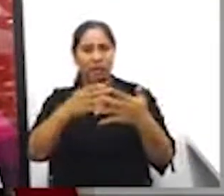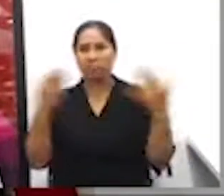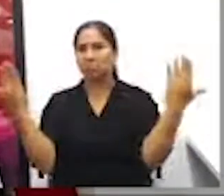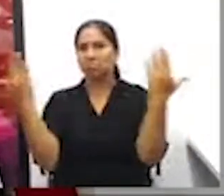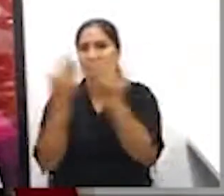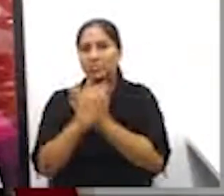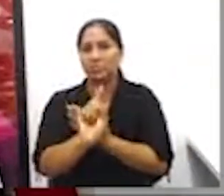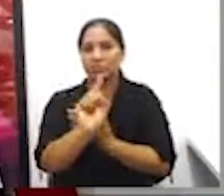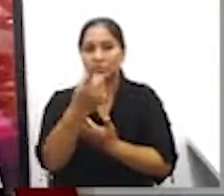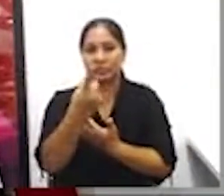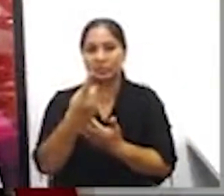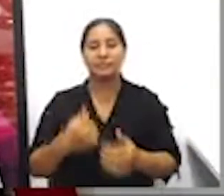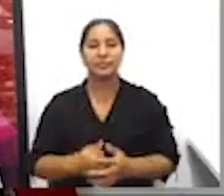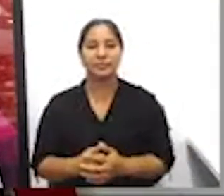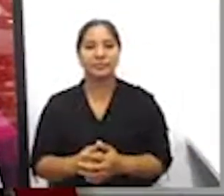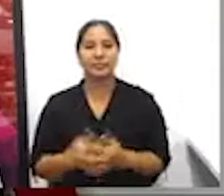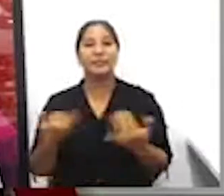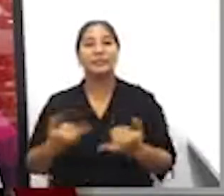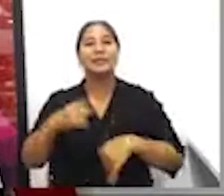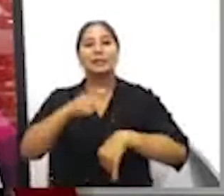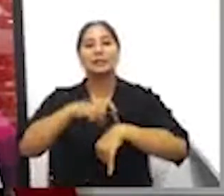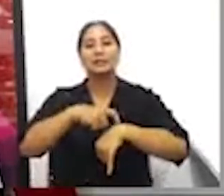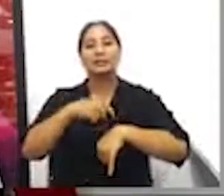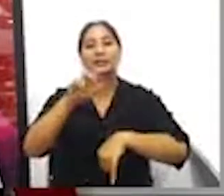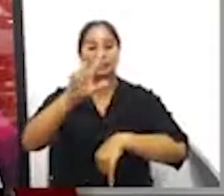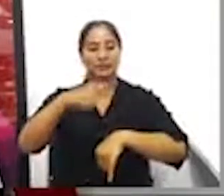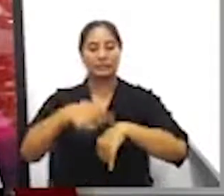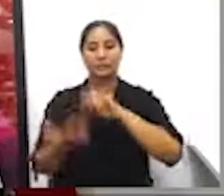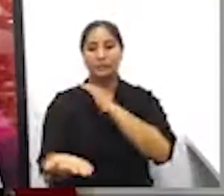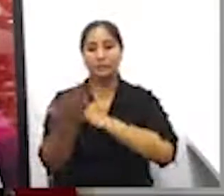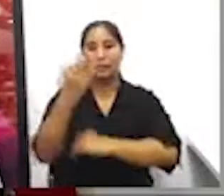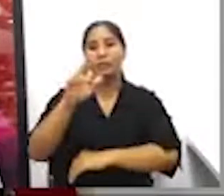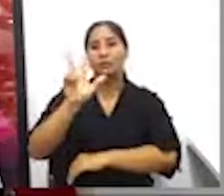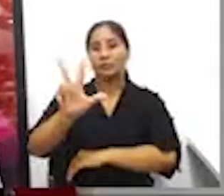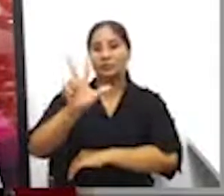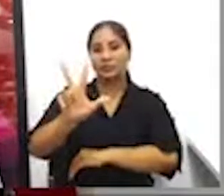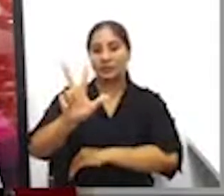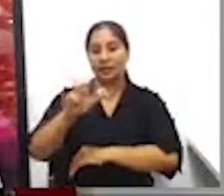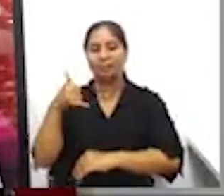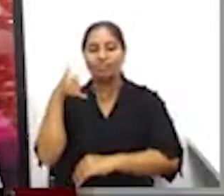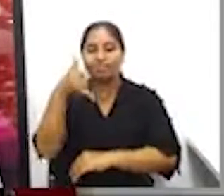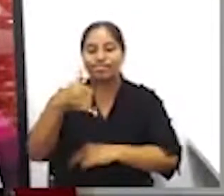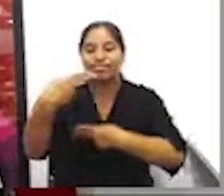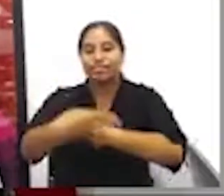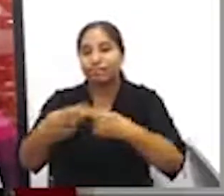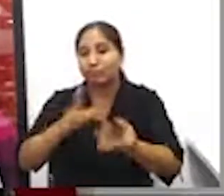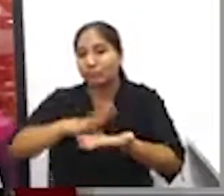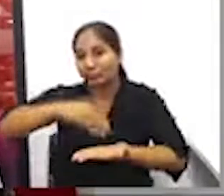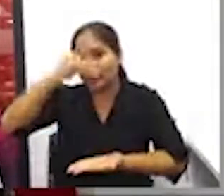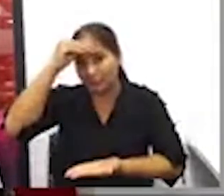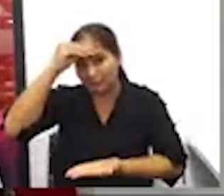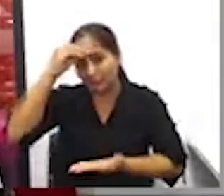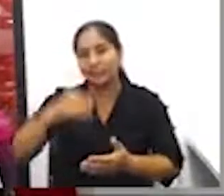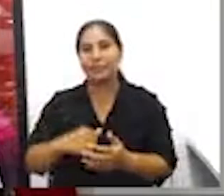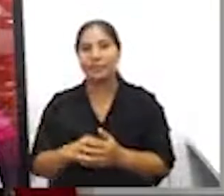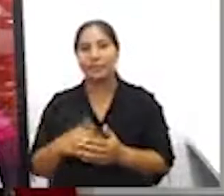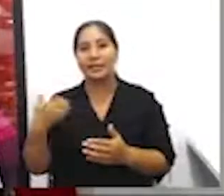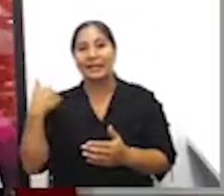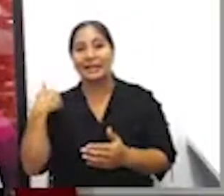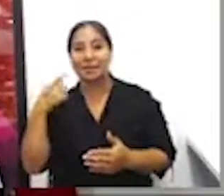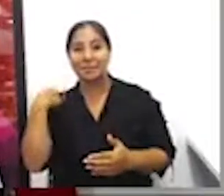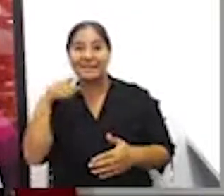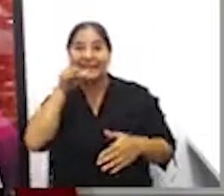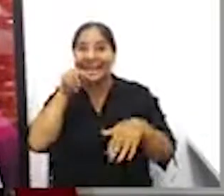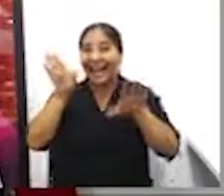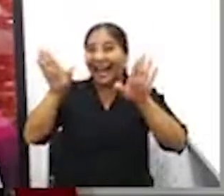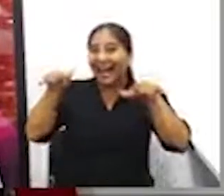up at noon so she could stay up till 3 a.m. so she could go to classes. I had someone in the Seychelles who always had birds behind